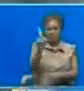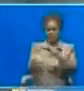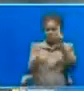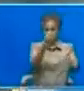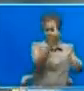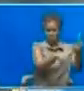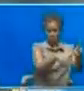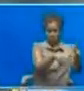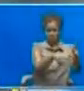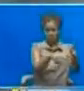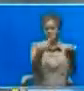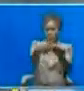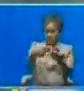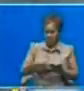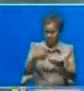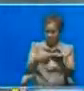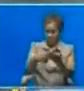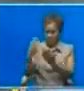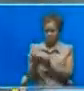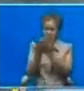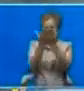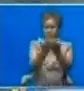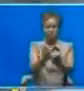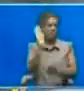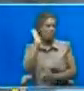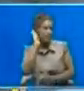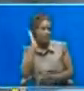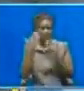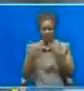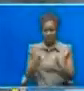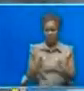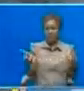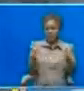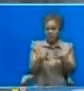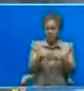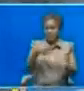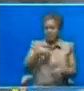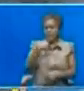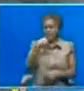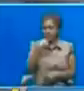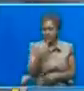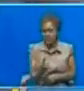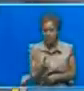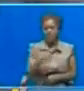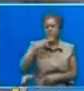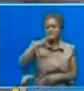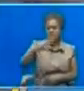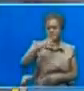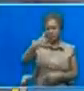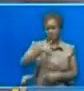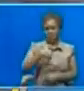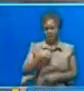dimensions in a debate are brought to bear and they are heard. That, as I said in my acceptance speech, the